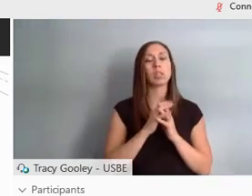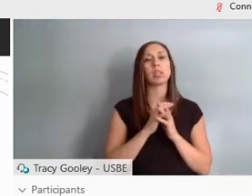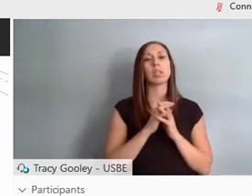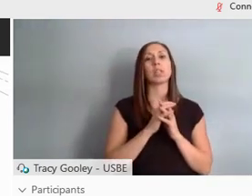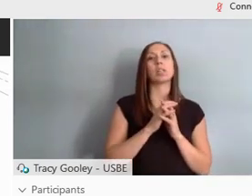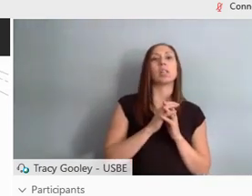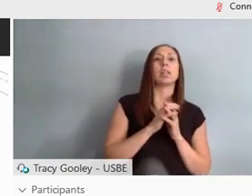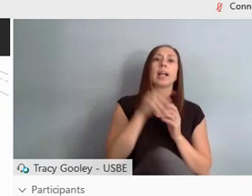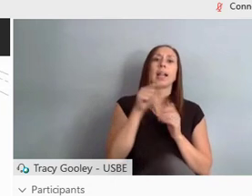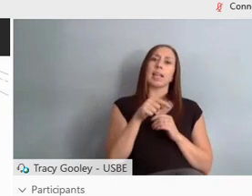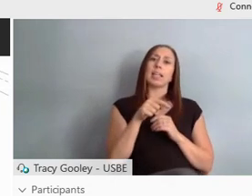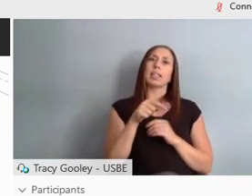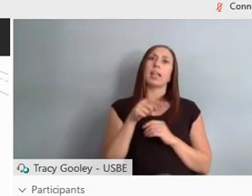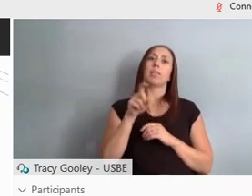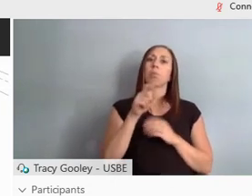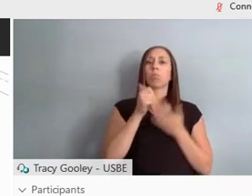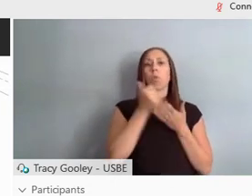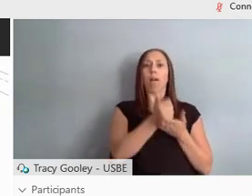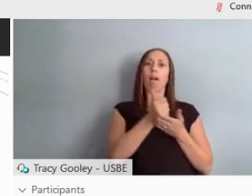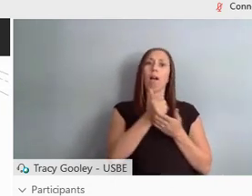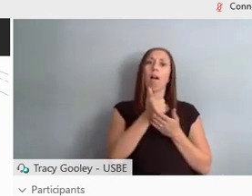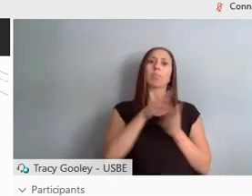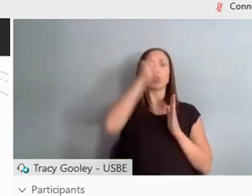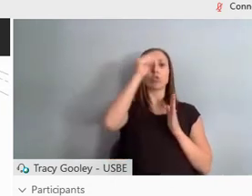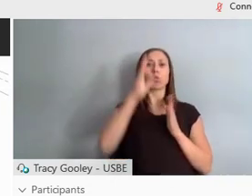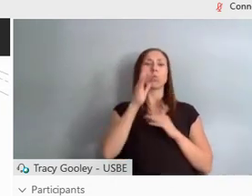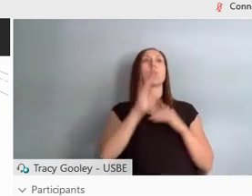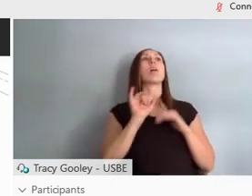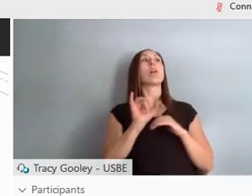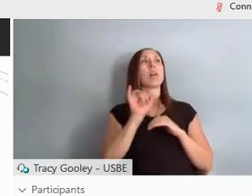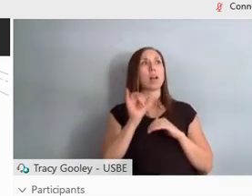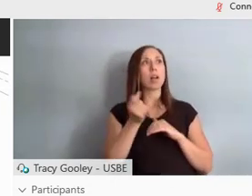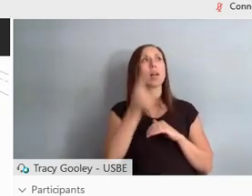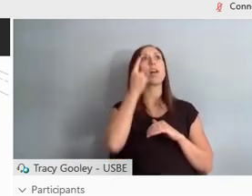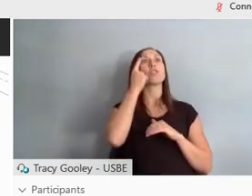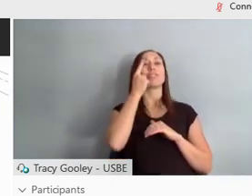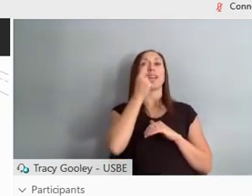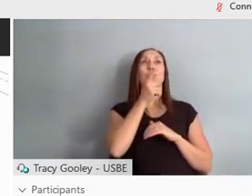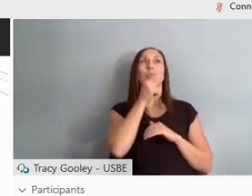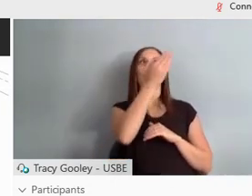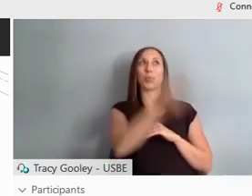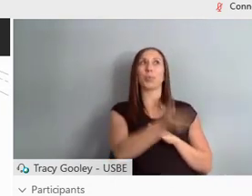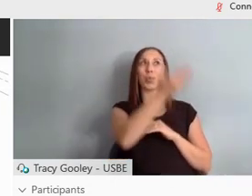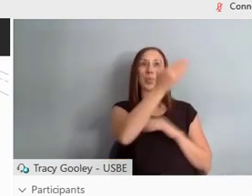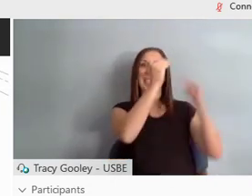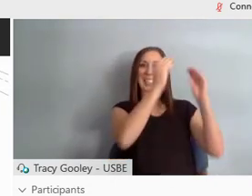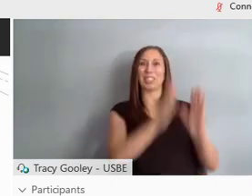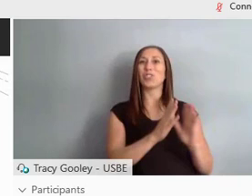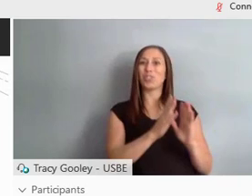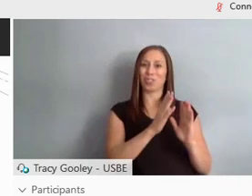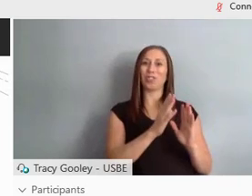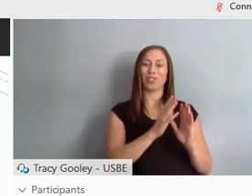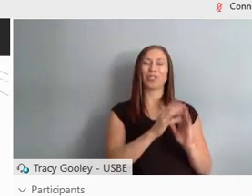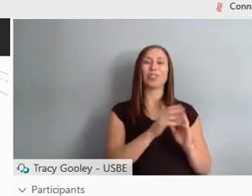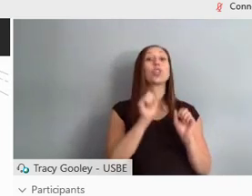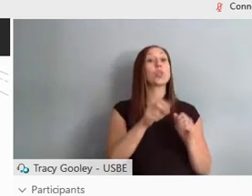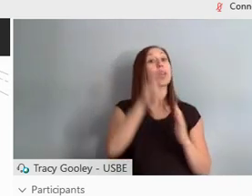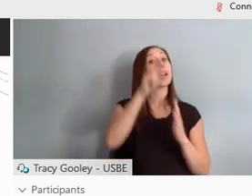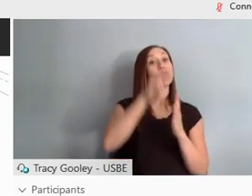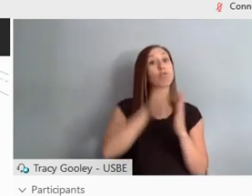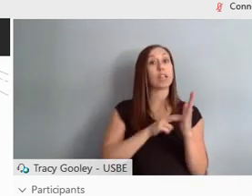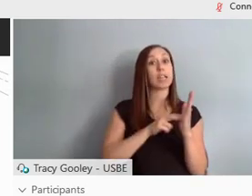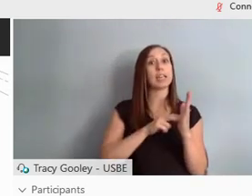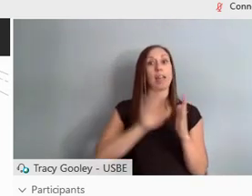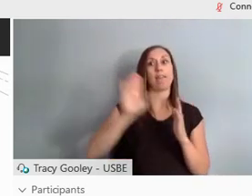that is meant to help the student become more familiar with the test administrator. So you can read this in the